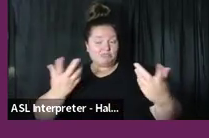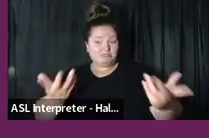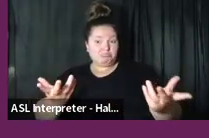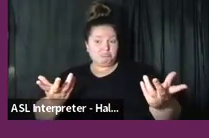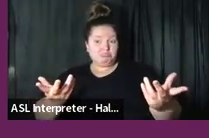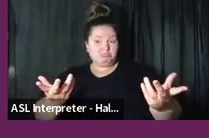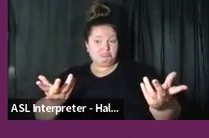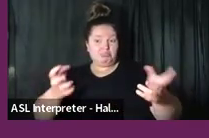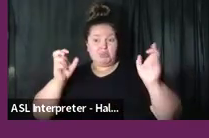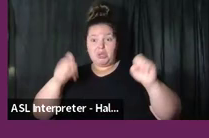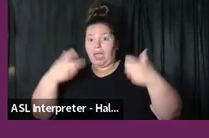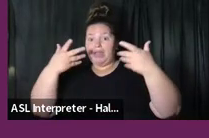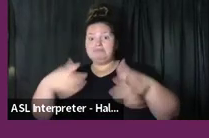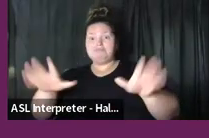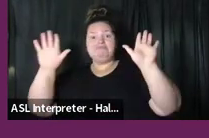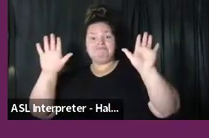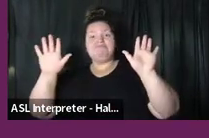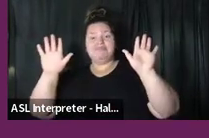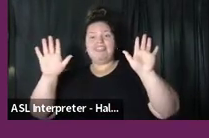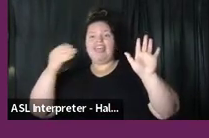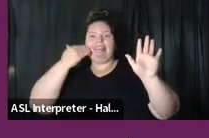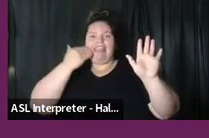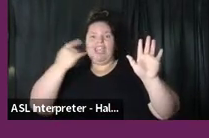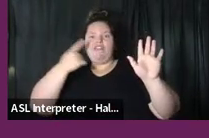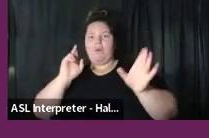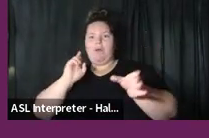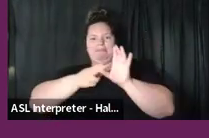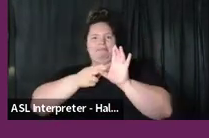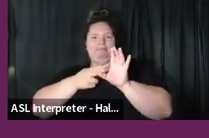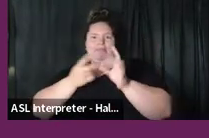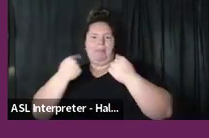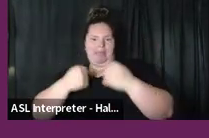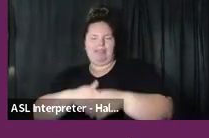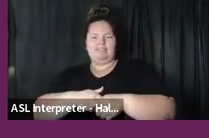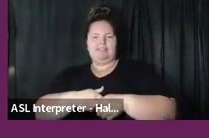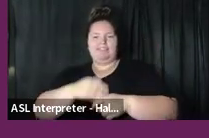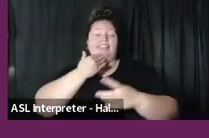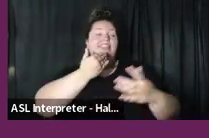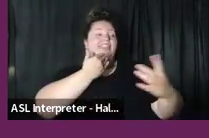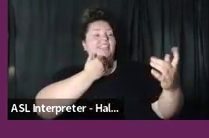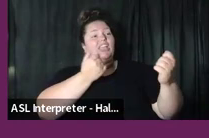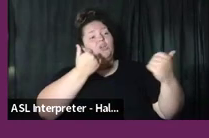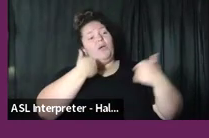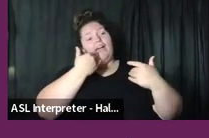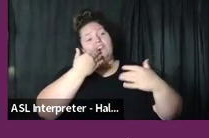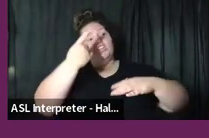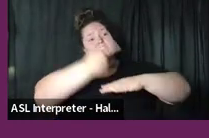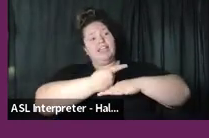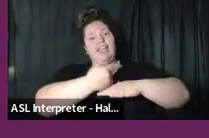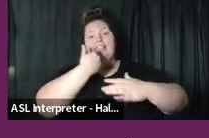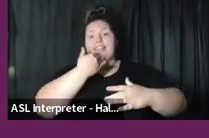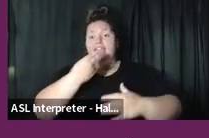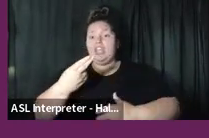we'll let you all go. Thank you so much for attending. Thank you, everyone. Have a good day. Thank you so much to